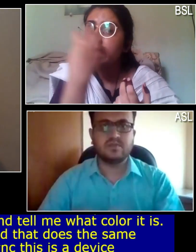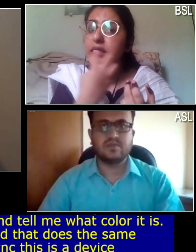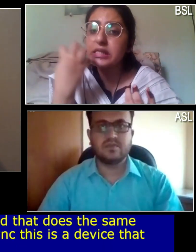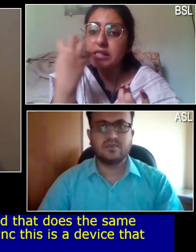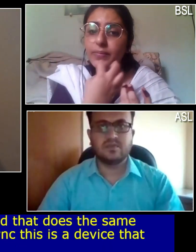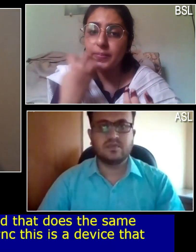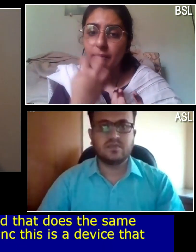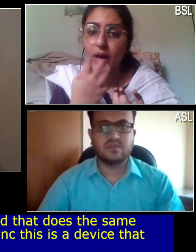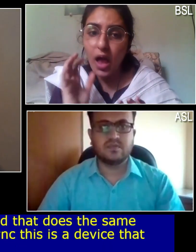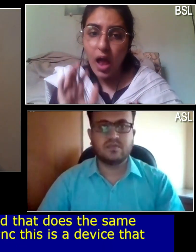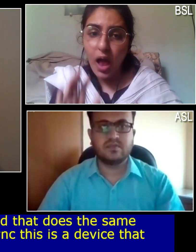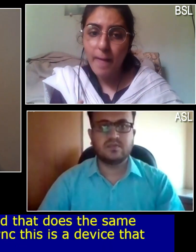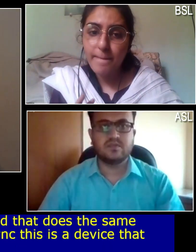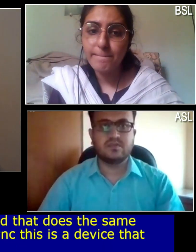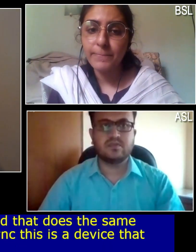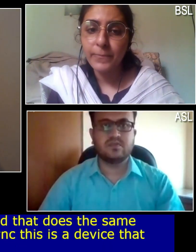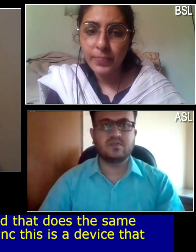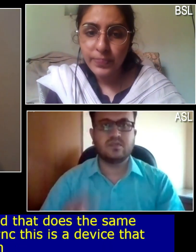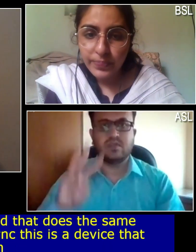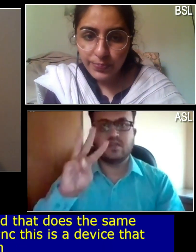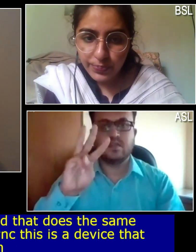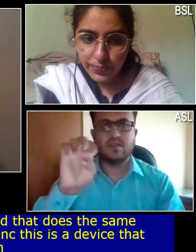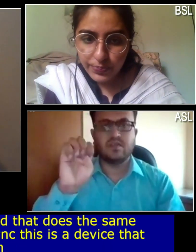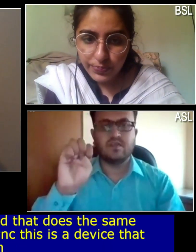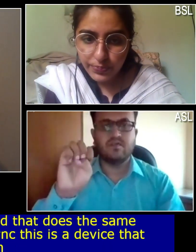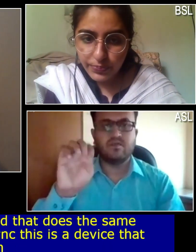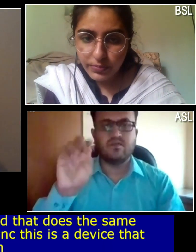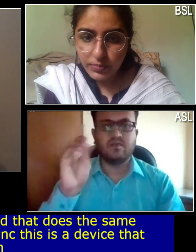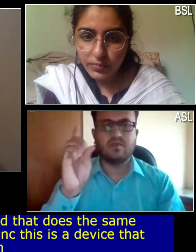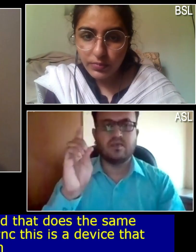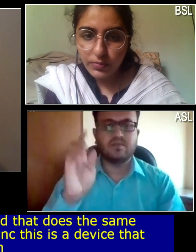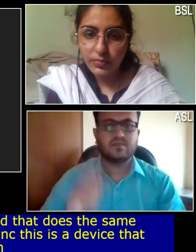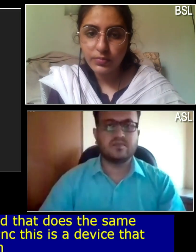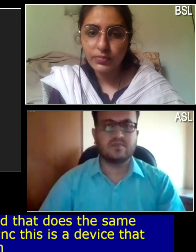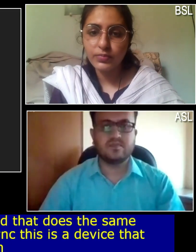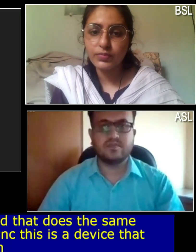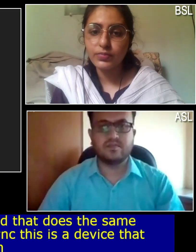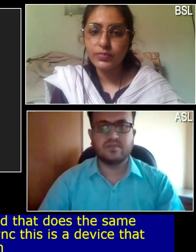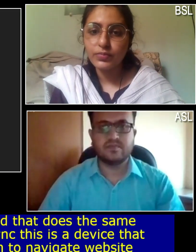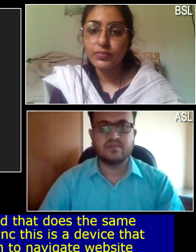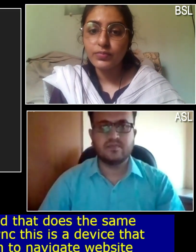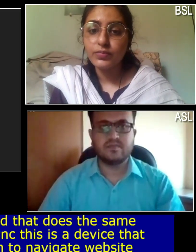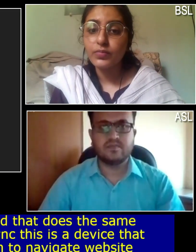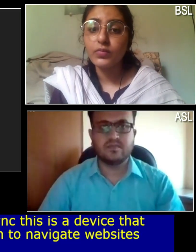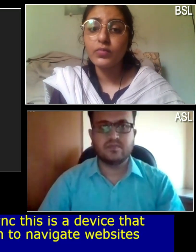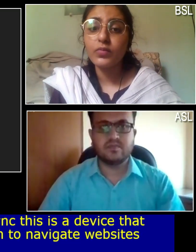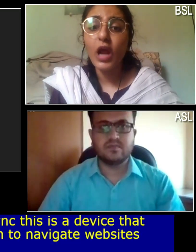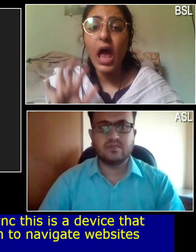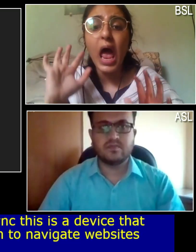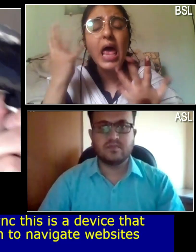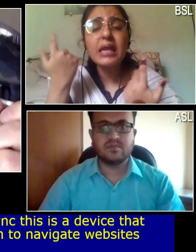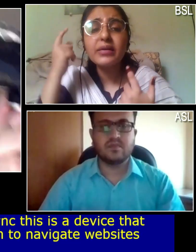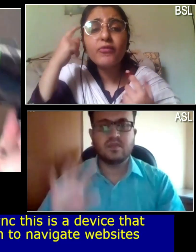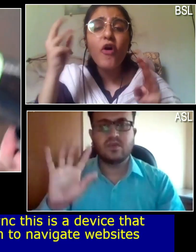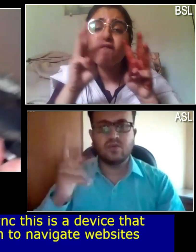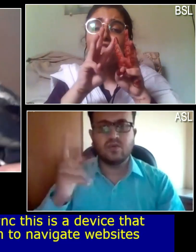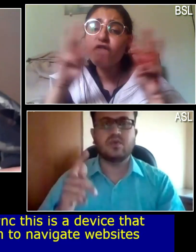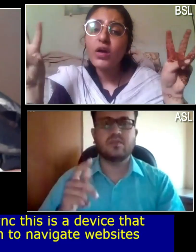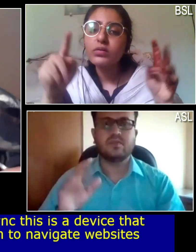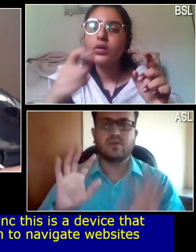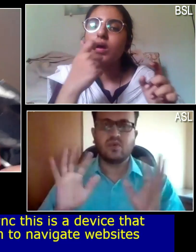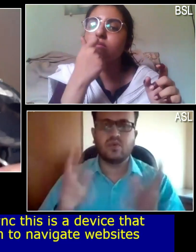navigate websites that are designed according to WCAG standards. They can navigate or do anything on any website using this device.